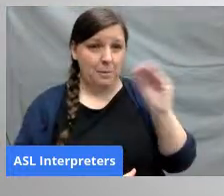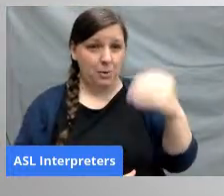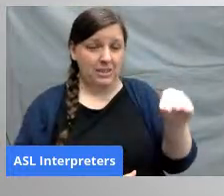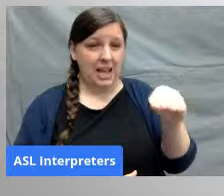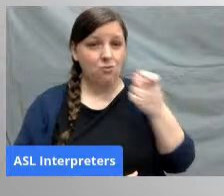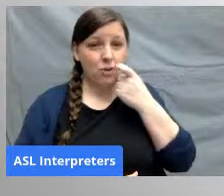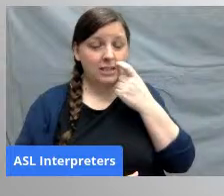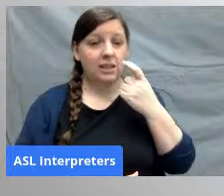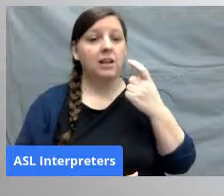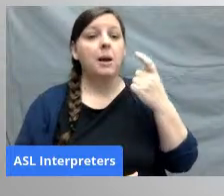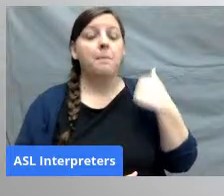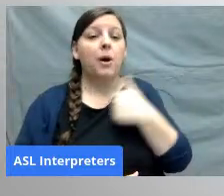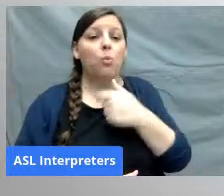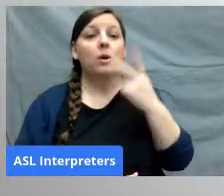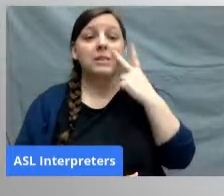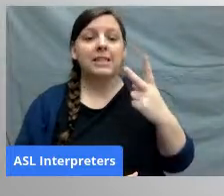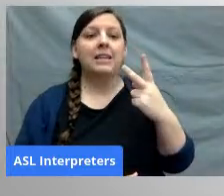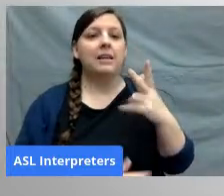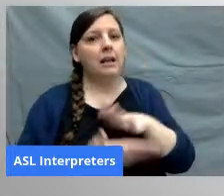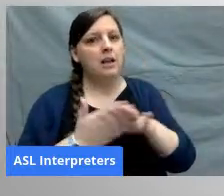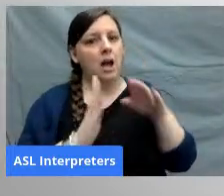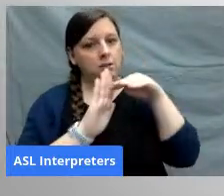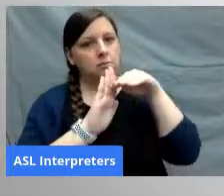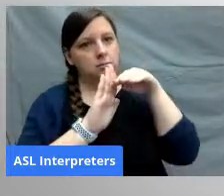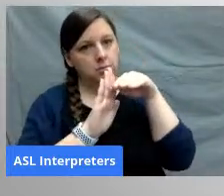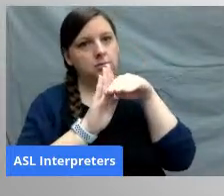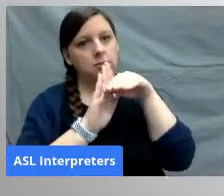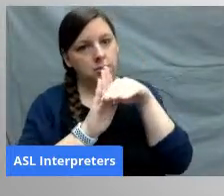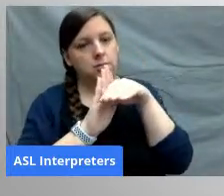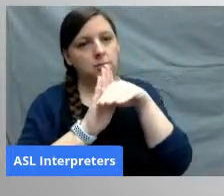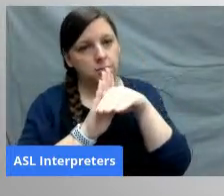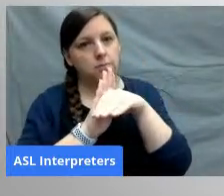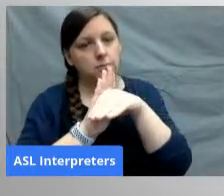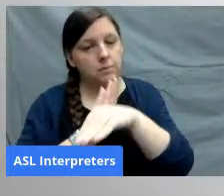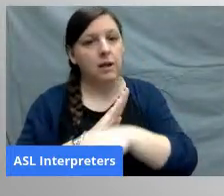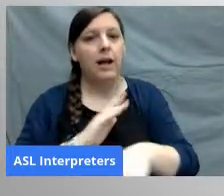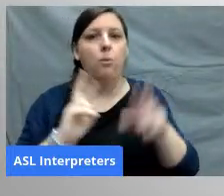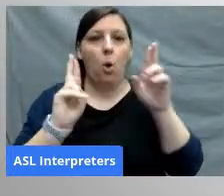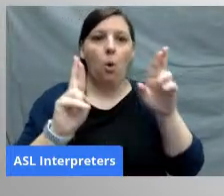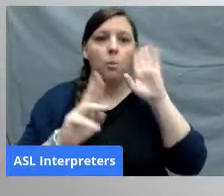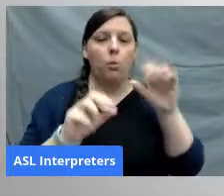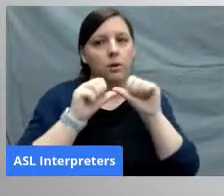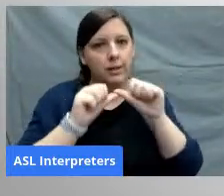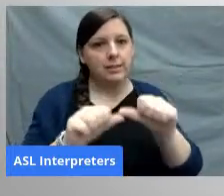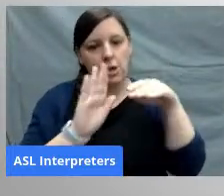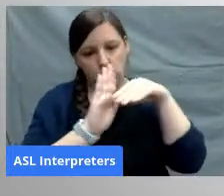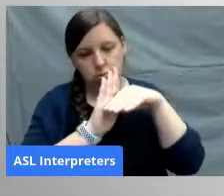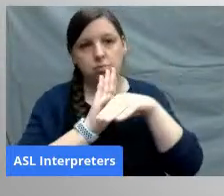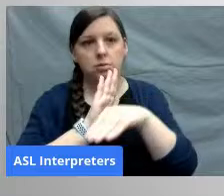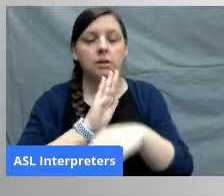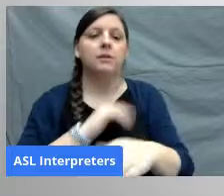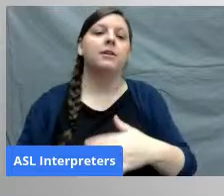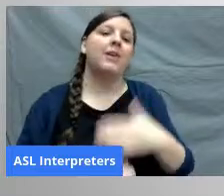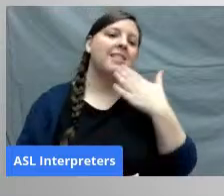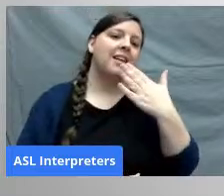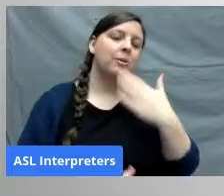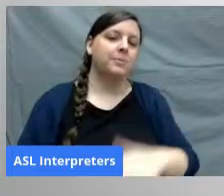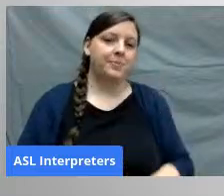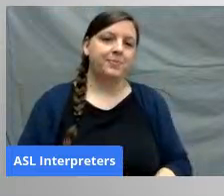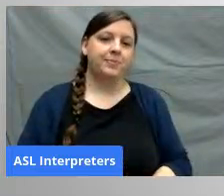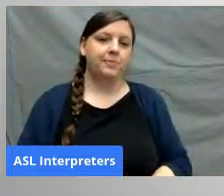nice downward trend with that and hoping to continue in that direction. Okay, thank you.